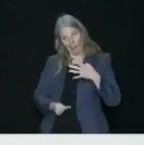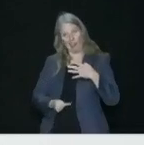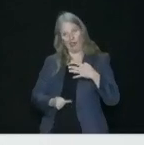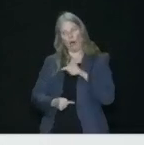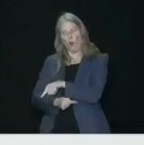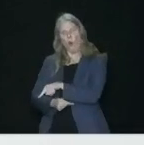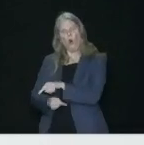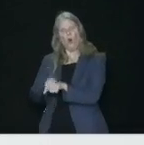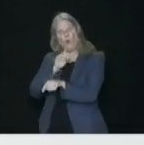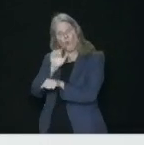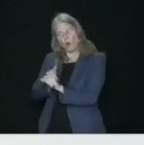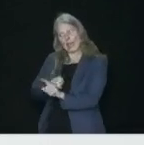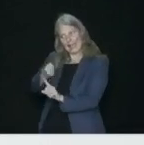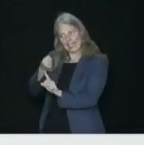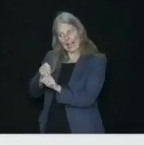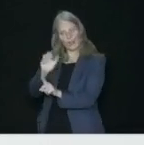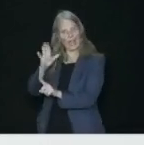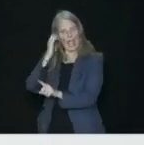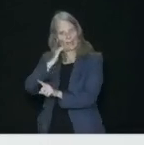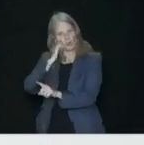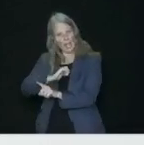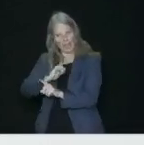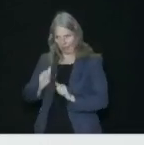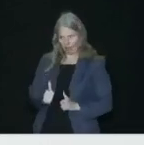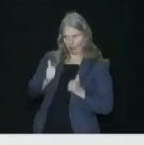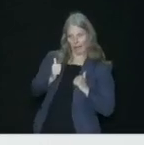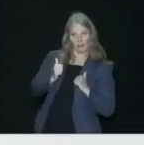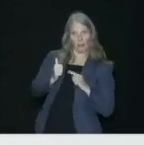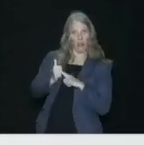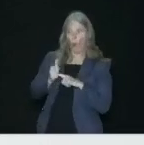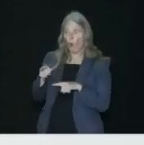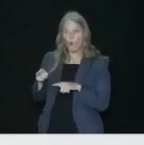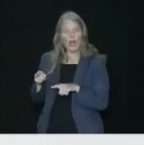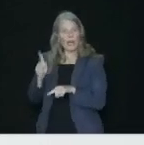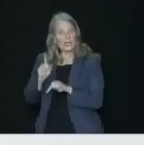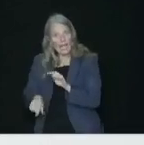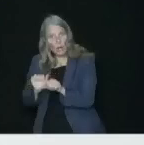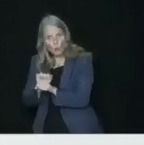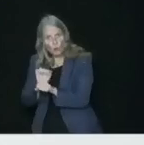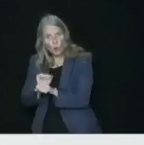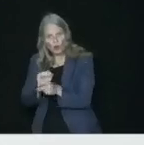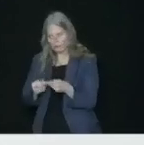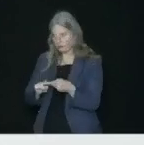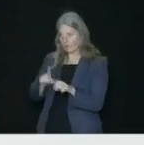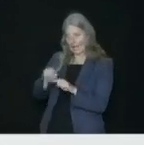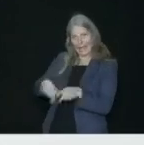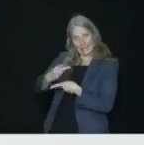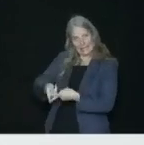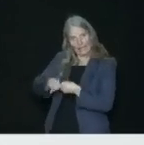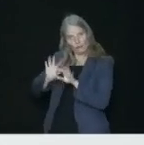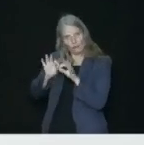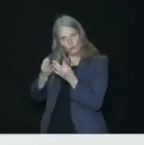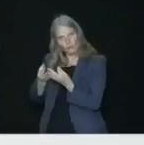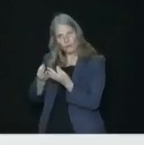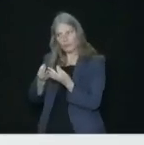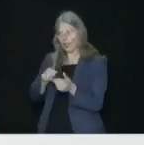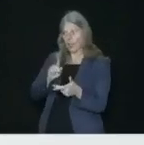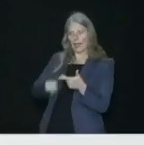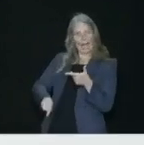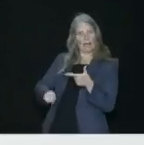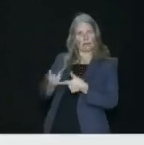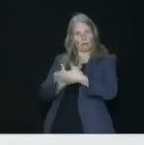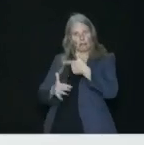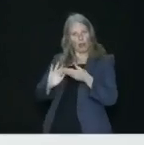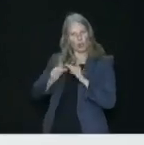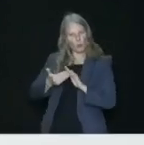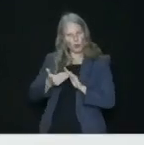the daily lives of people, from their ability to work, to caring for their families, to interacting with their